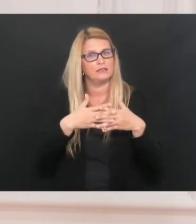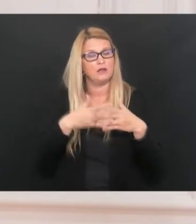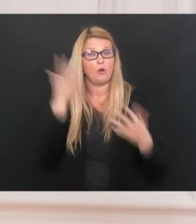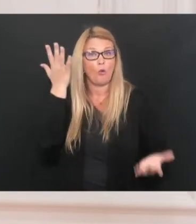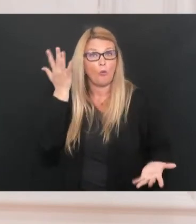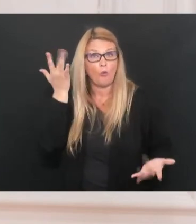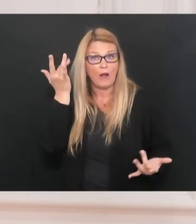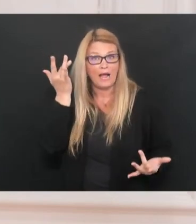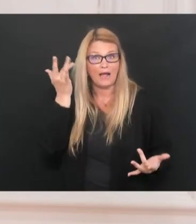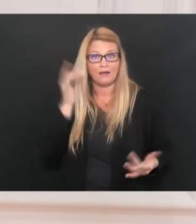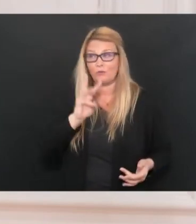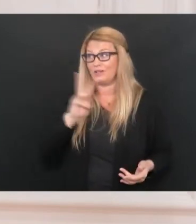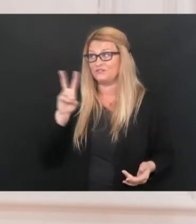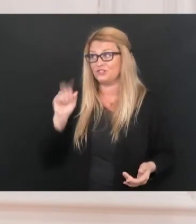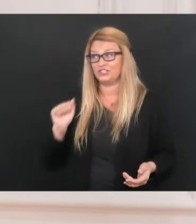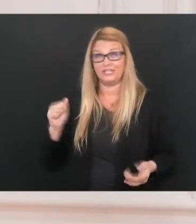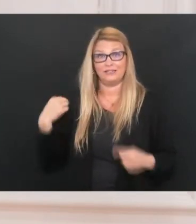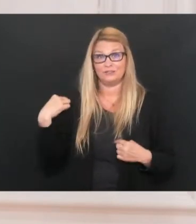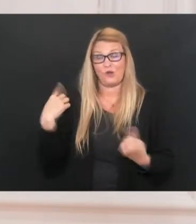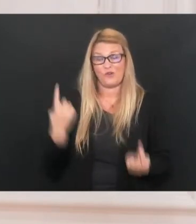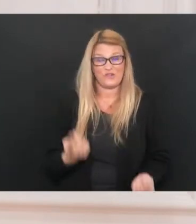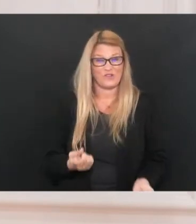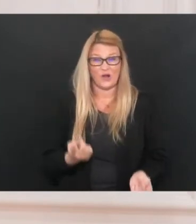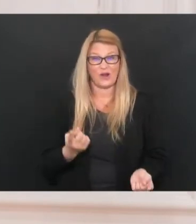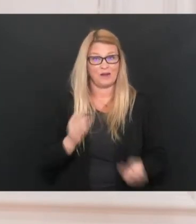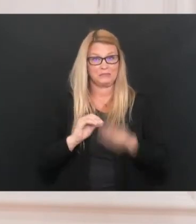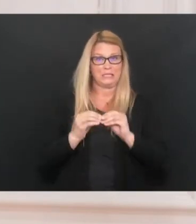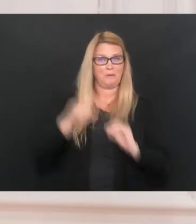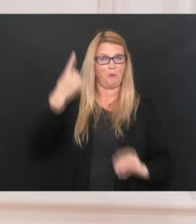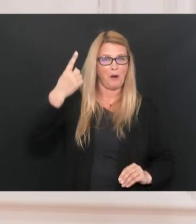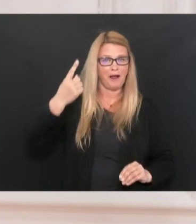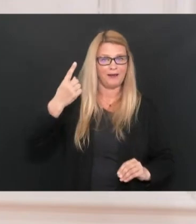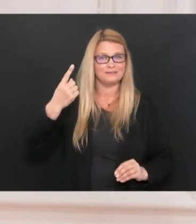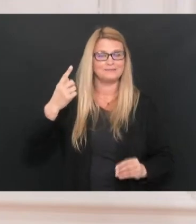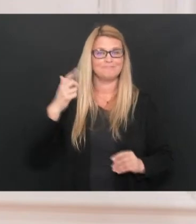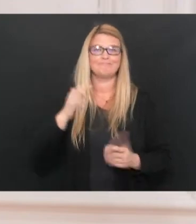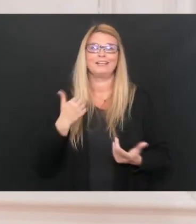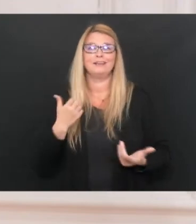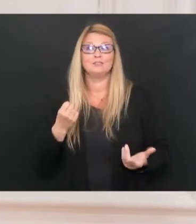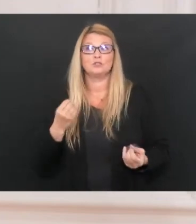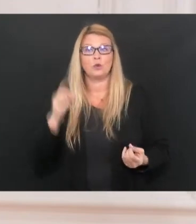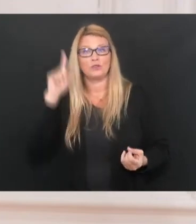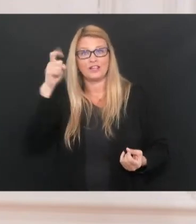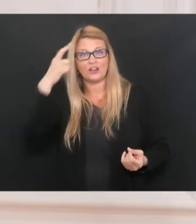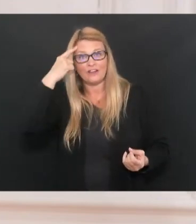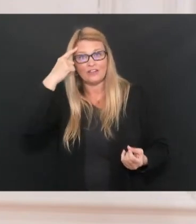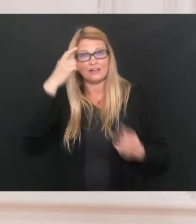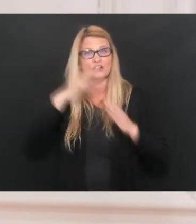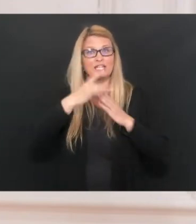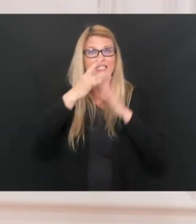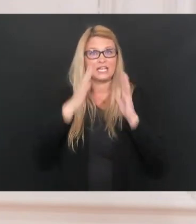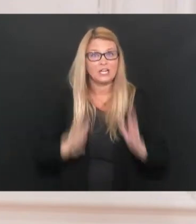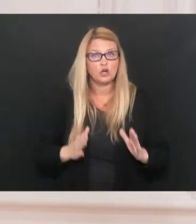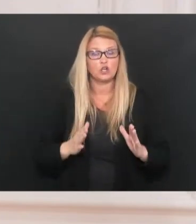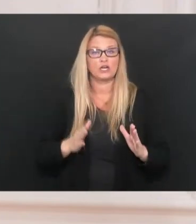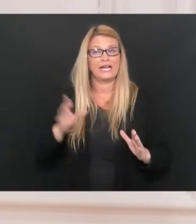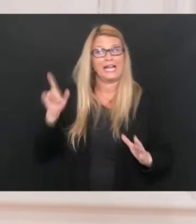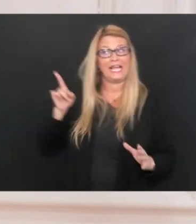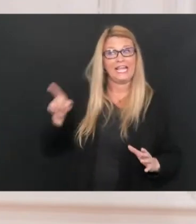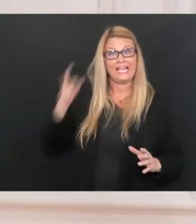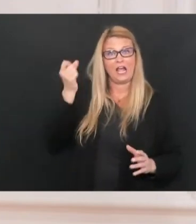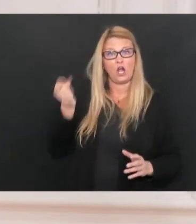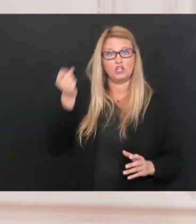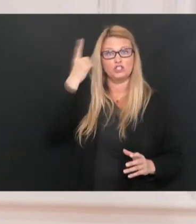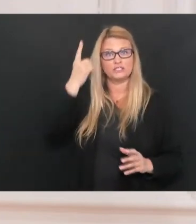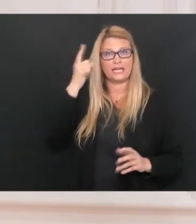Virginia has gone, so has the country gone. And so the governor will be the leader. He understands